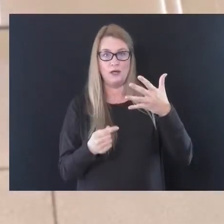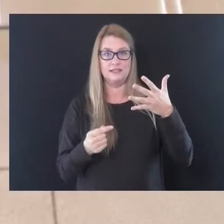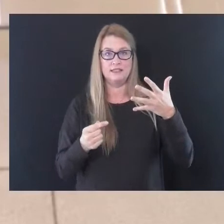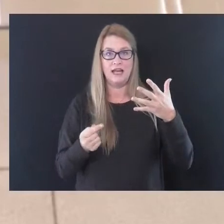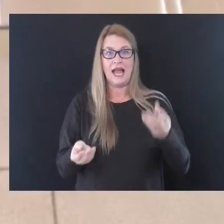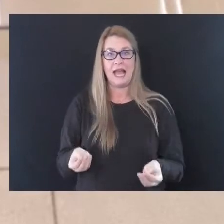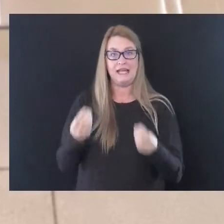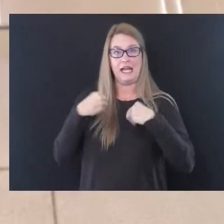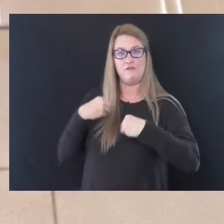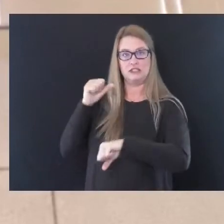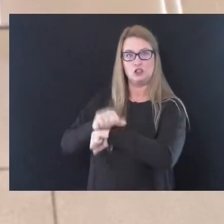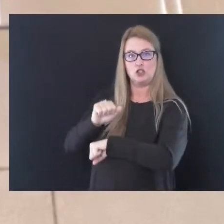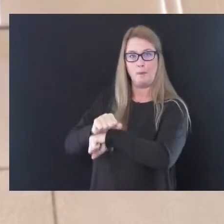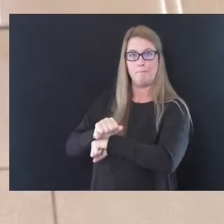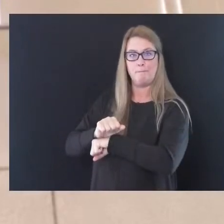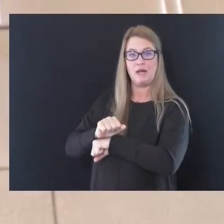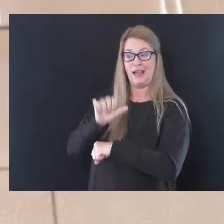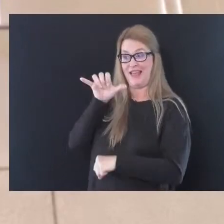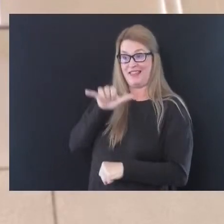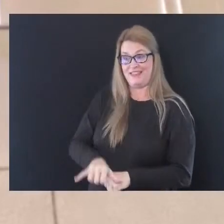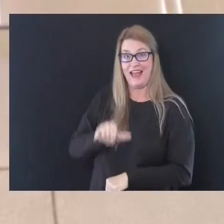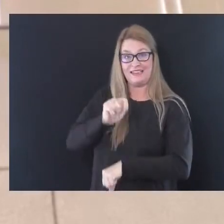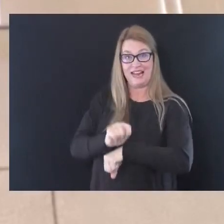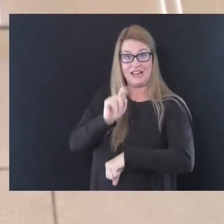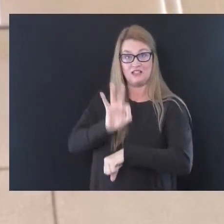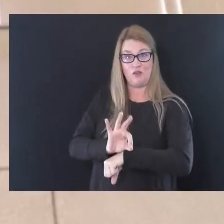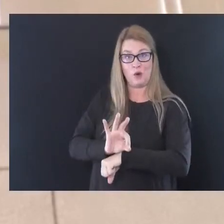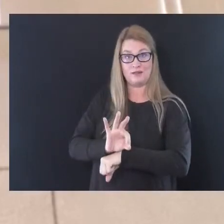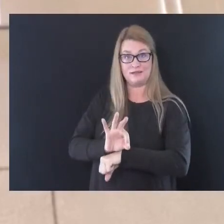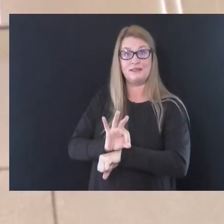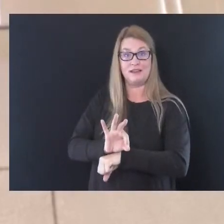focus. And that interagency task force